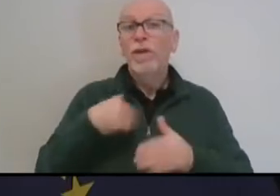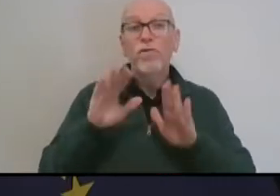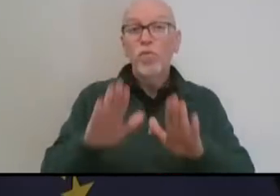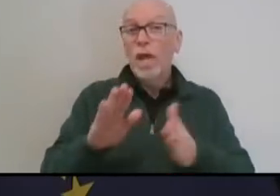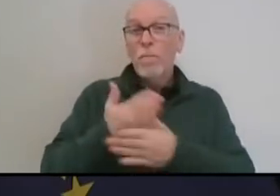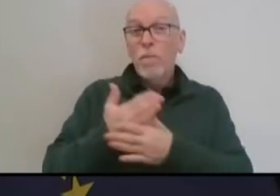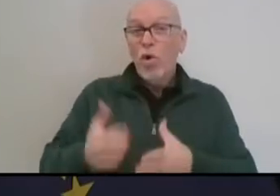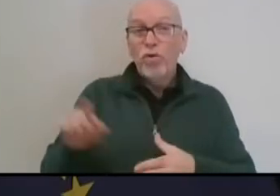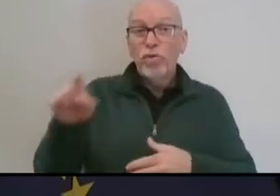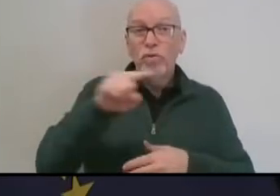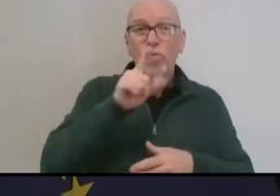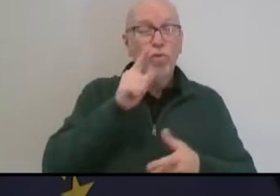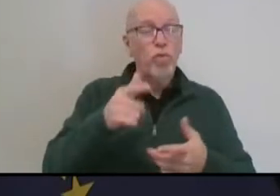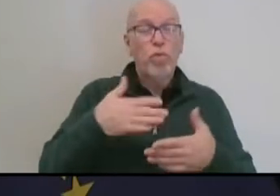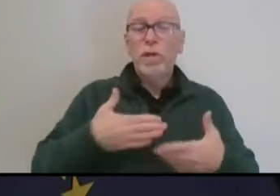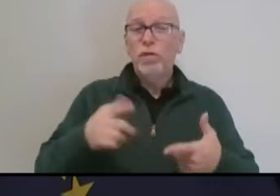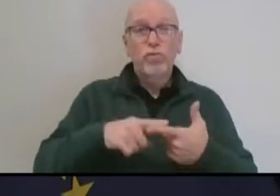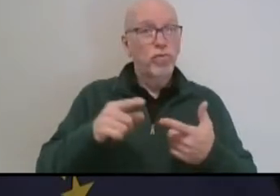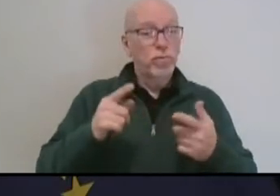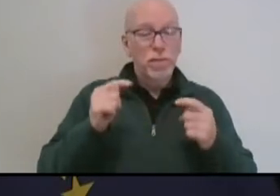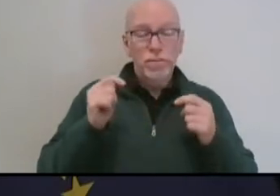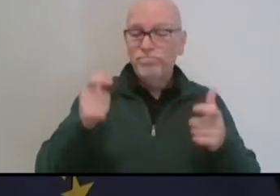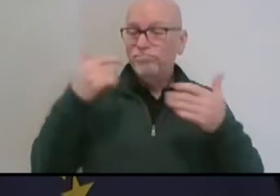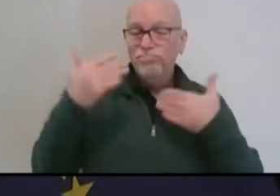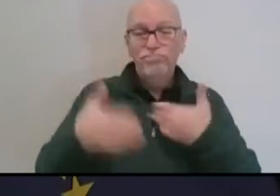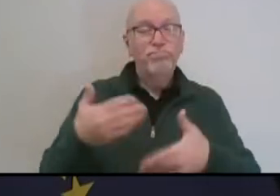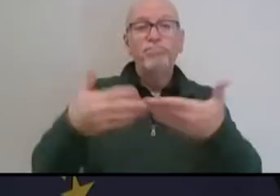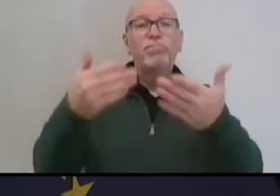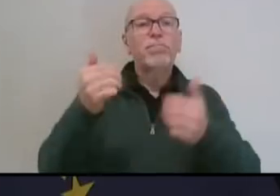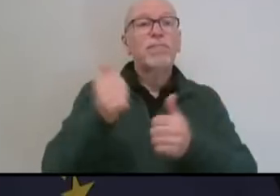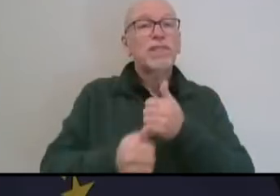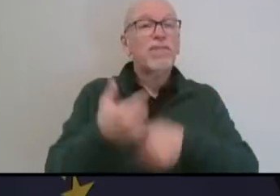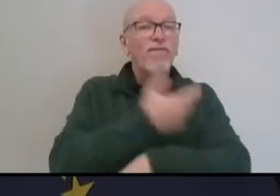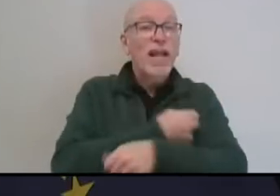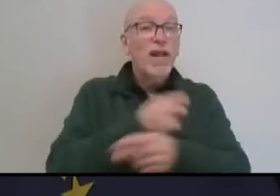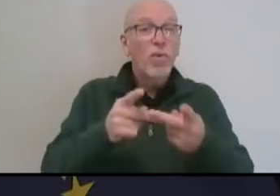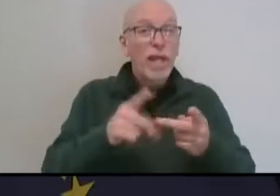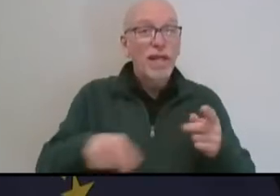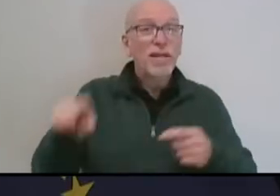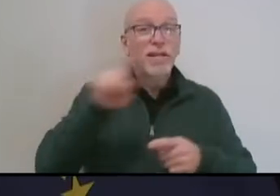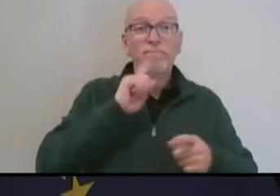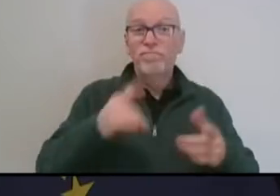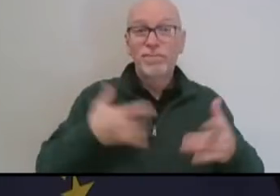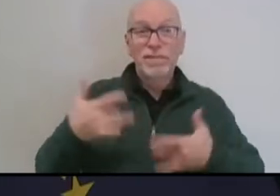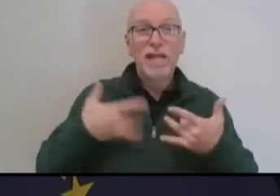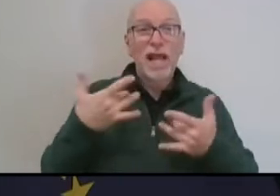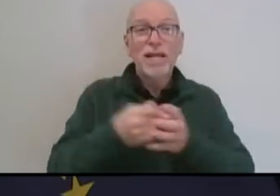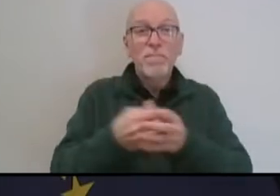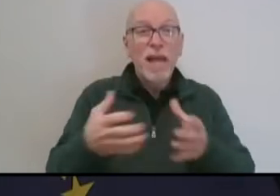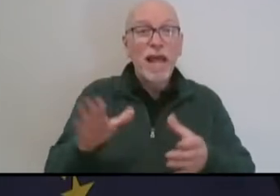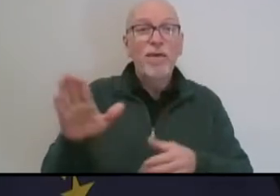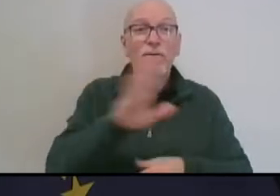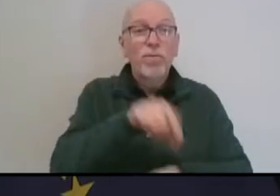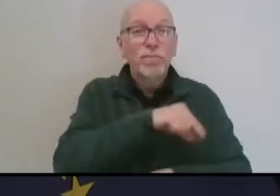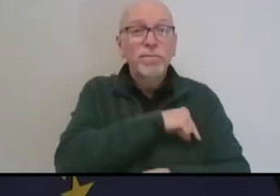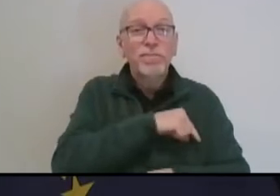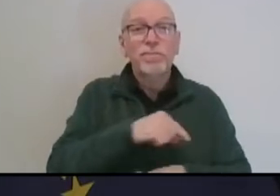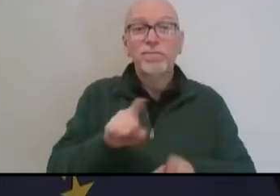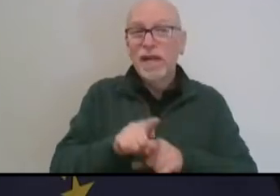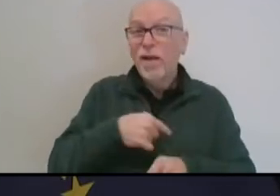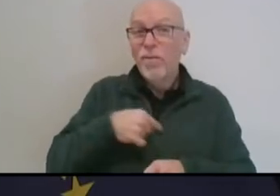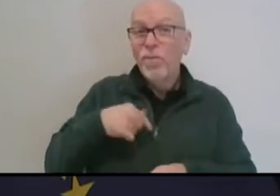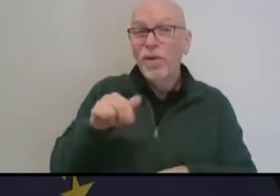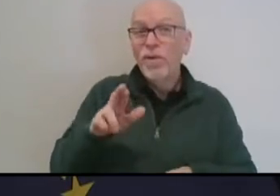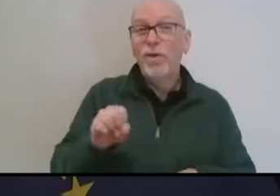willing to just pivot and keep on moving forward. All the vaccine locations across the state are just excited to expand eligibility. As we are, like I said, we